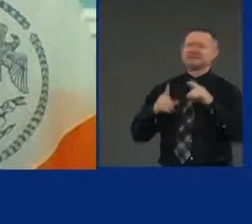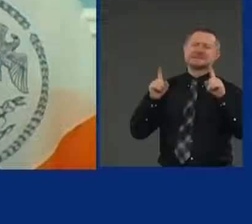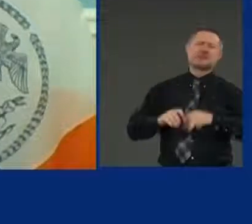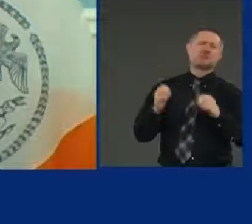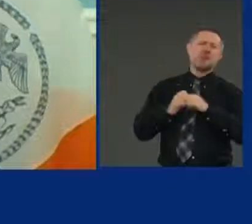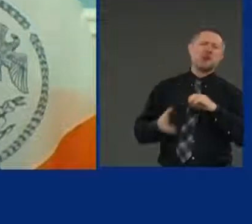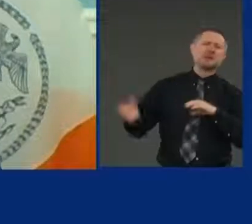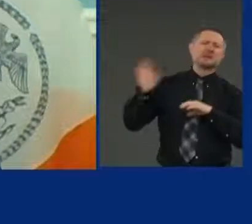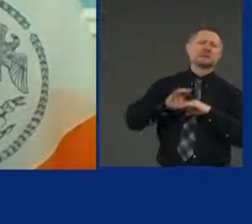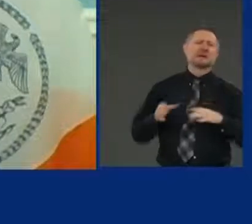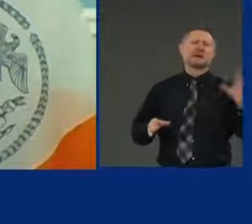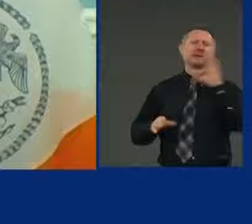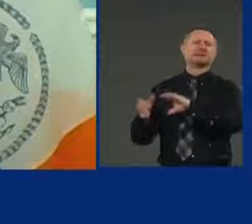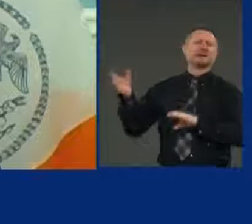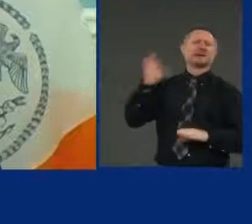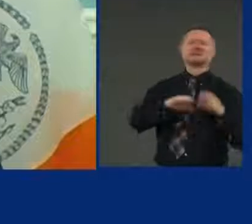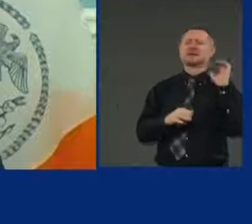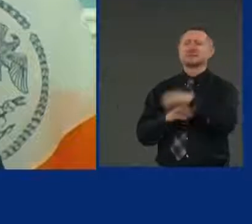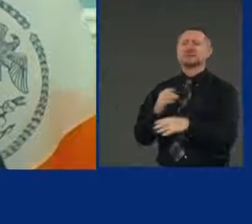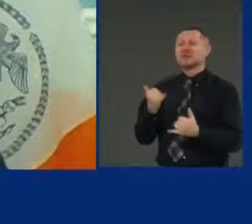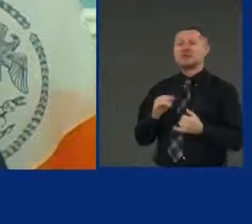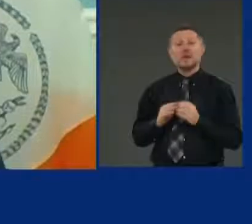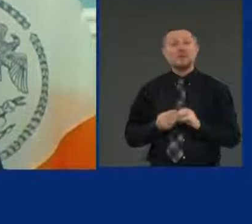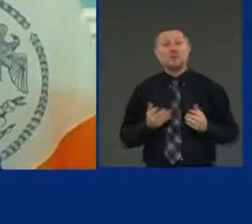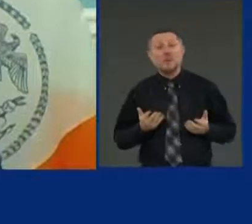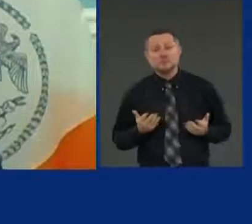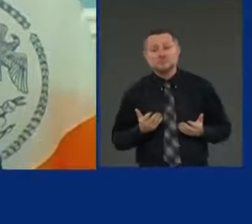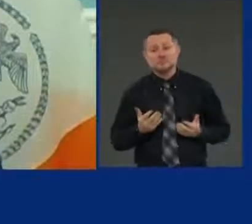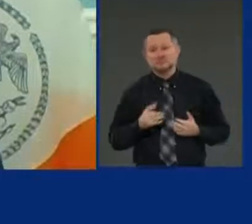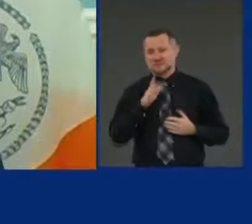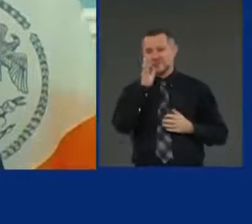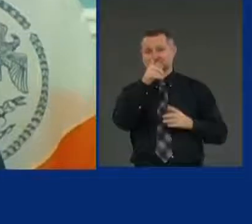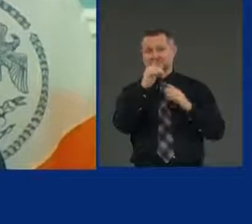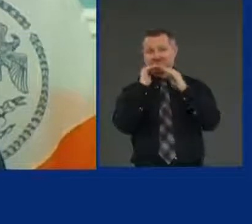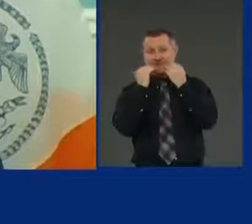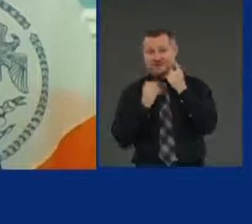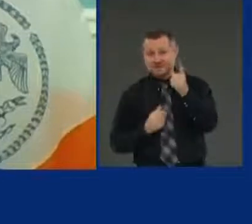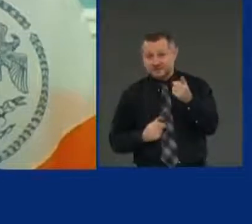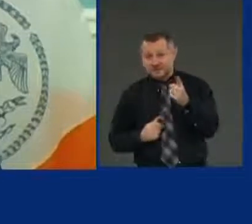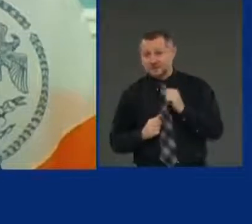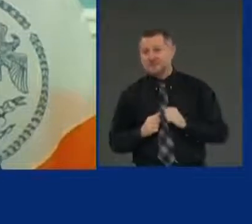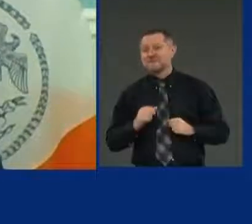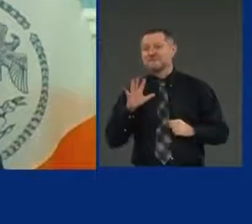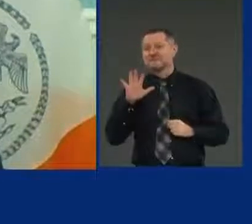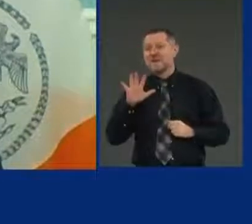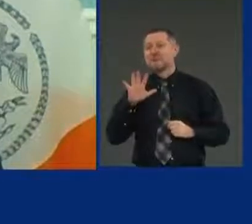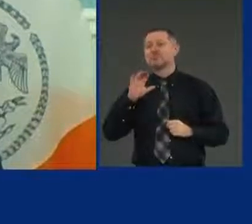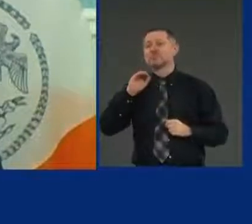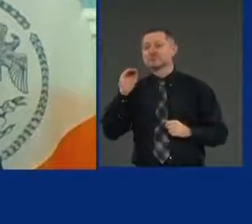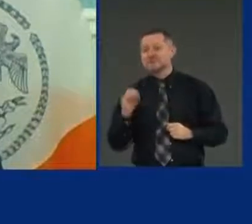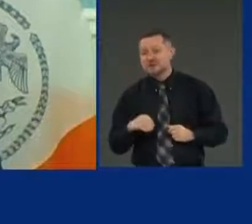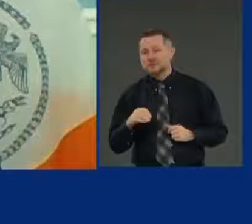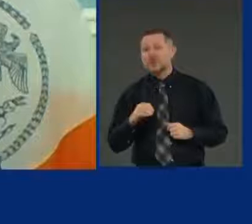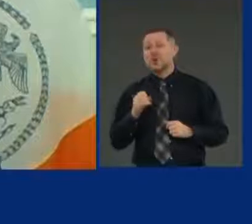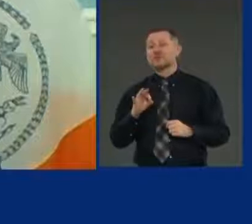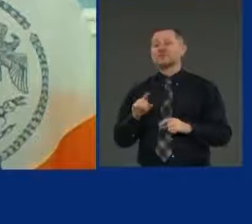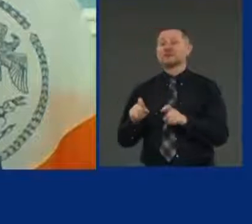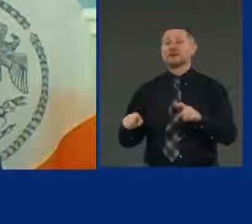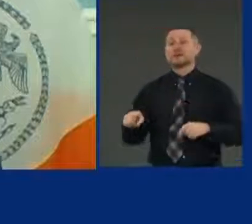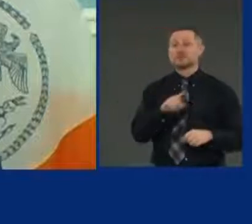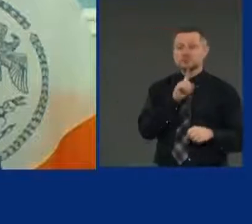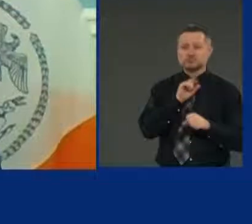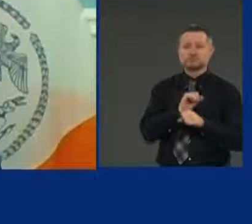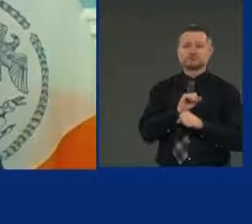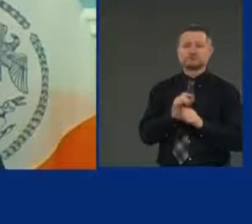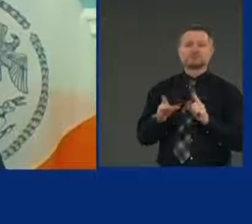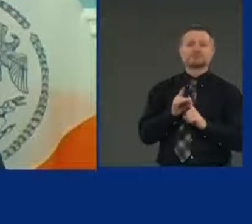exponential growth. Today's number will bring a smile to your face. Only 5% of those tested positive in